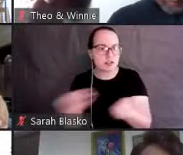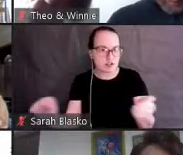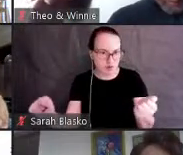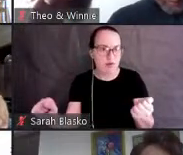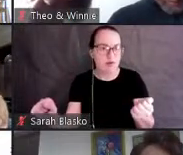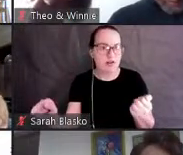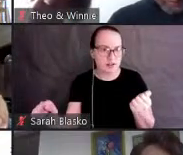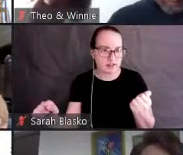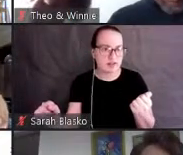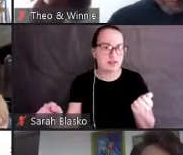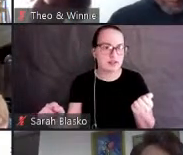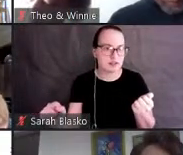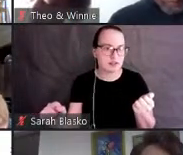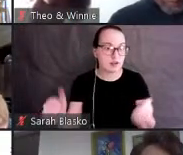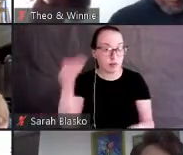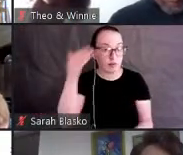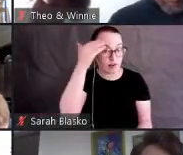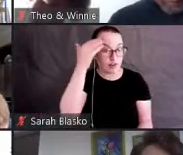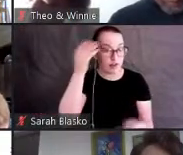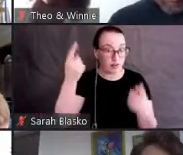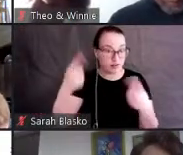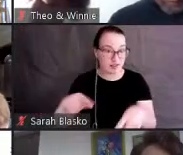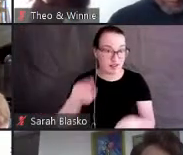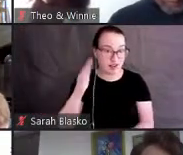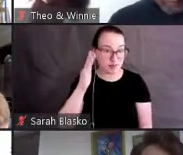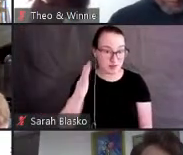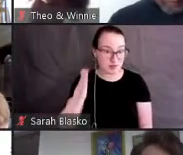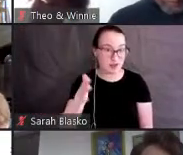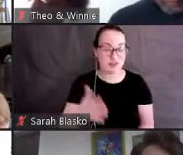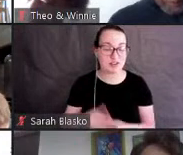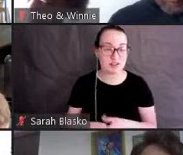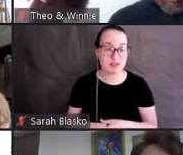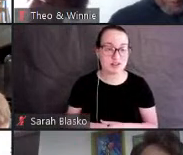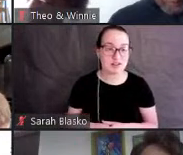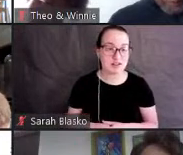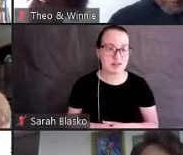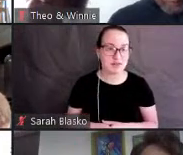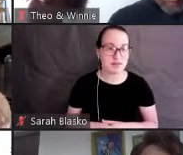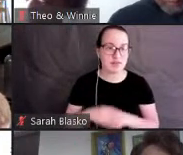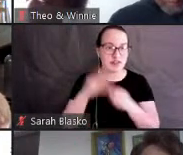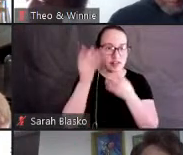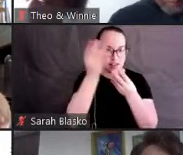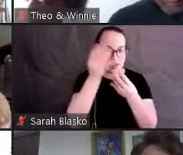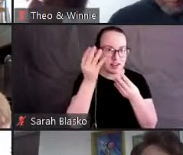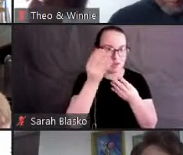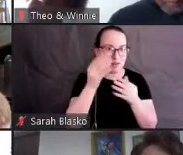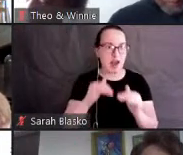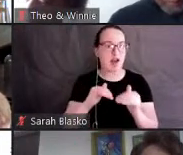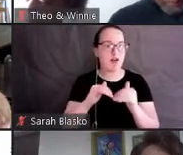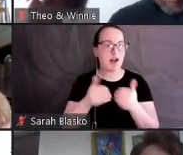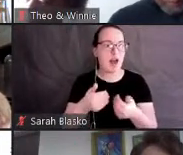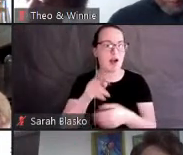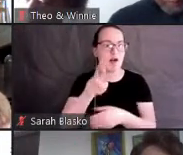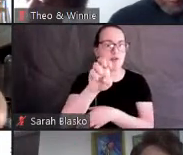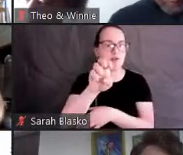how it's going to end. Think about how the whole story ends in Revelation.